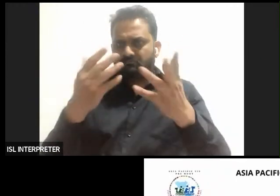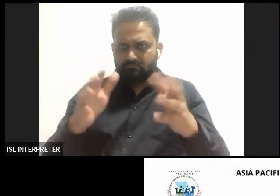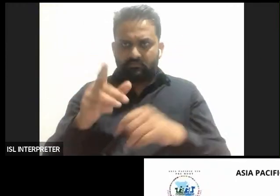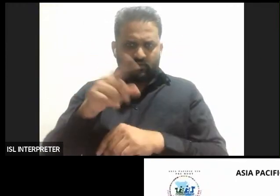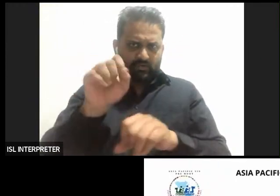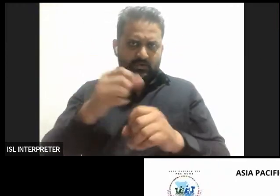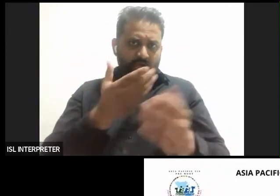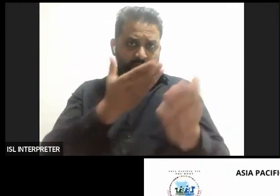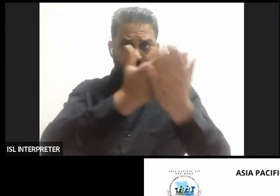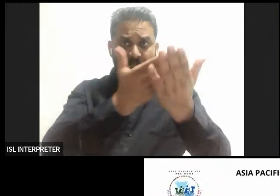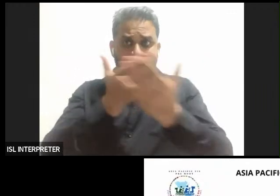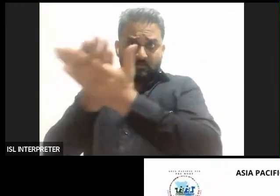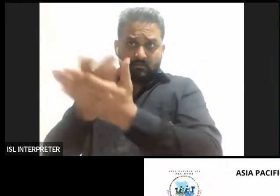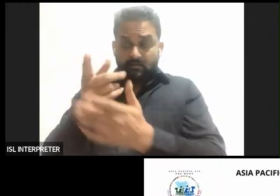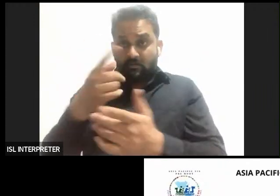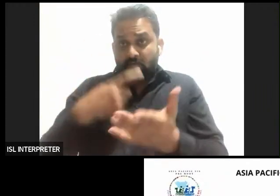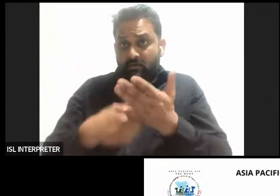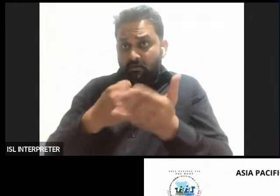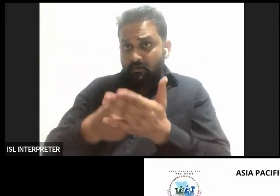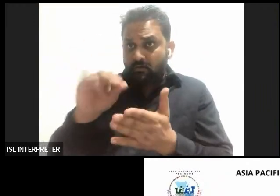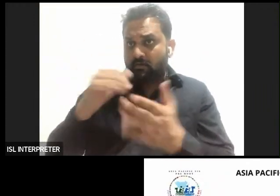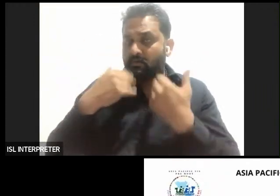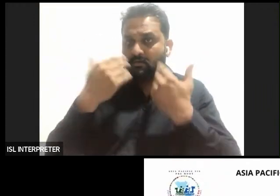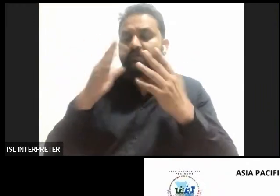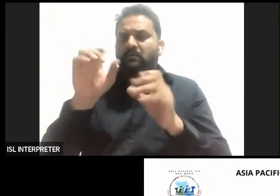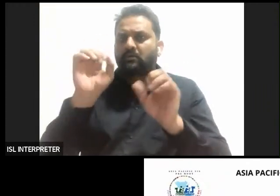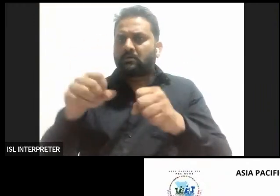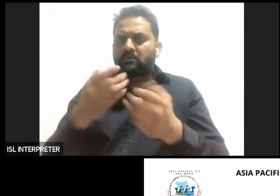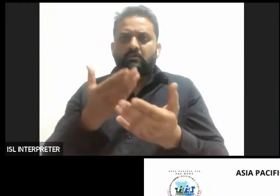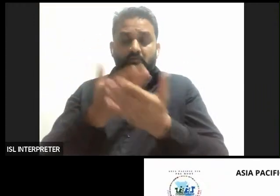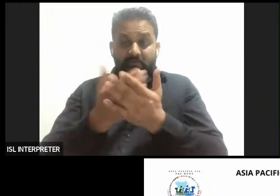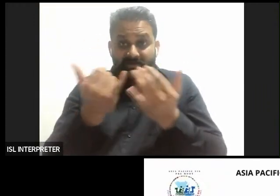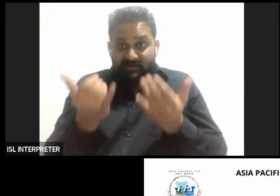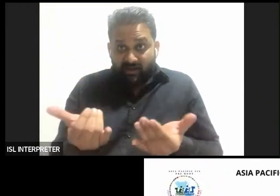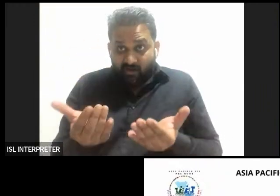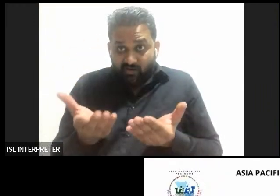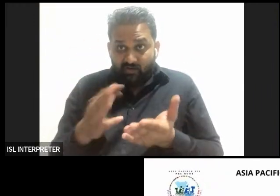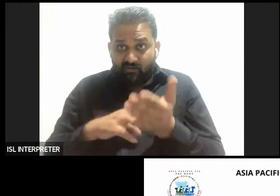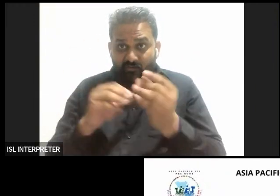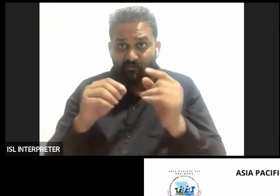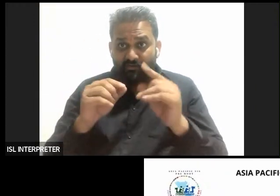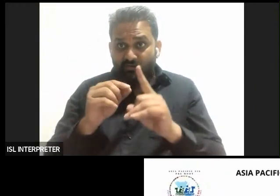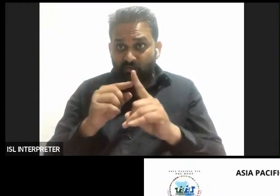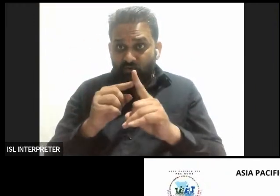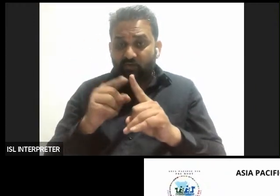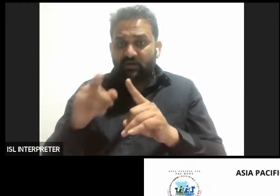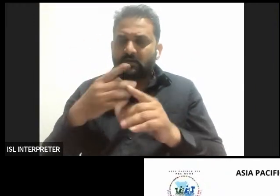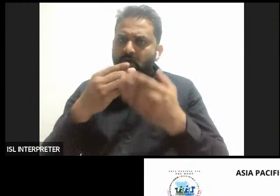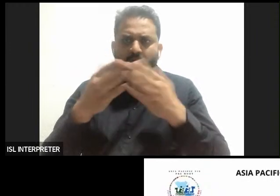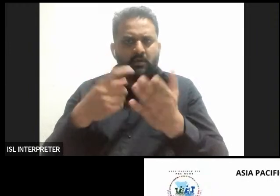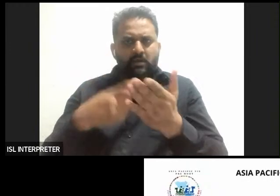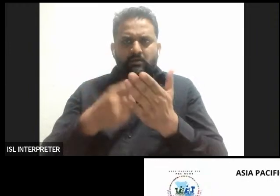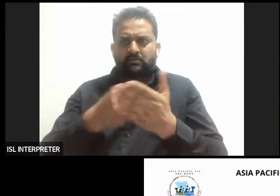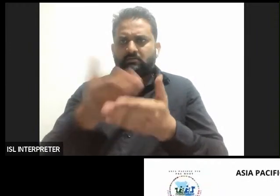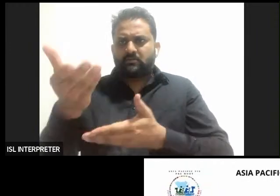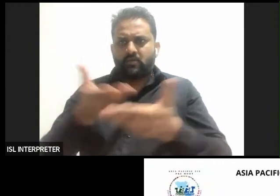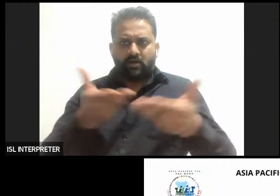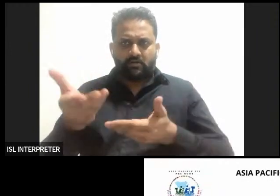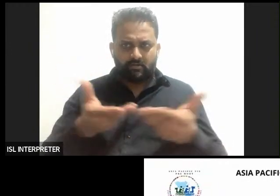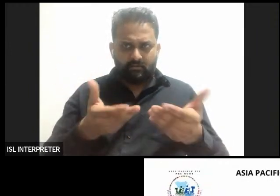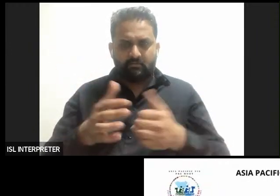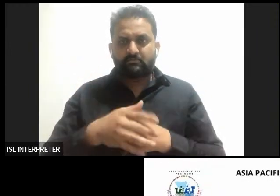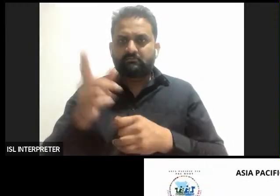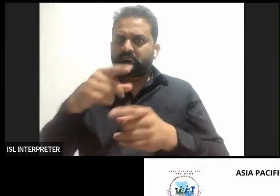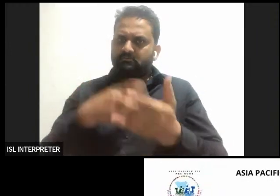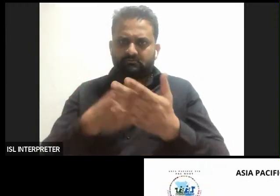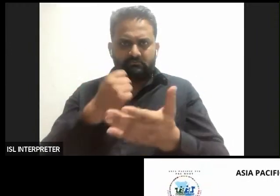I don't know whether you can register. You should be able to. But for this moot, registration is open now and you can register